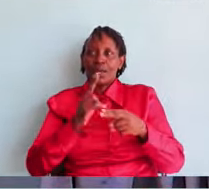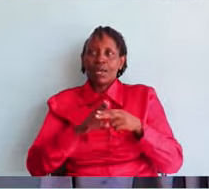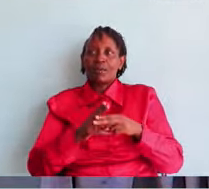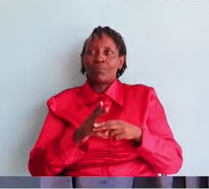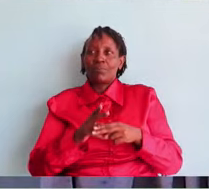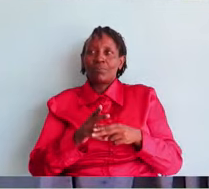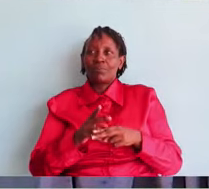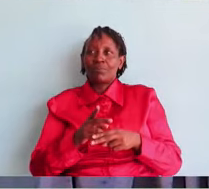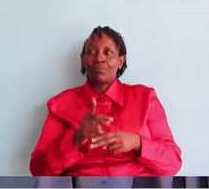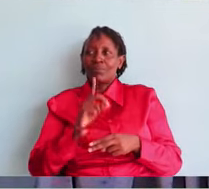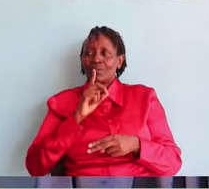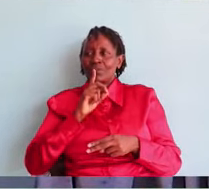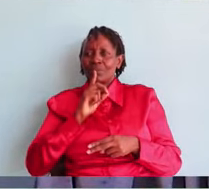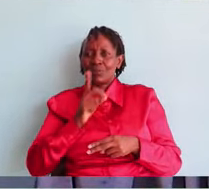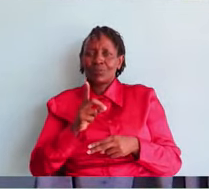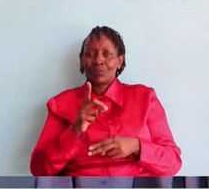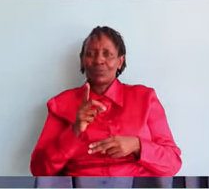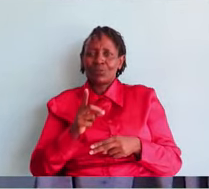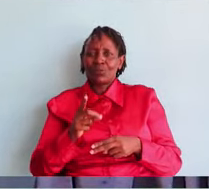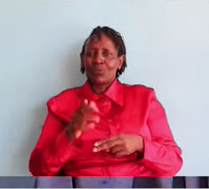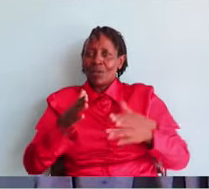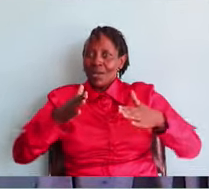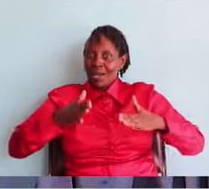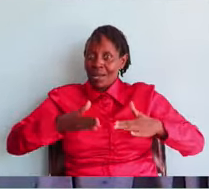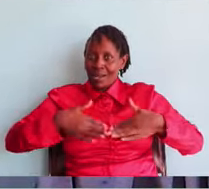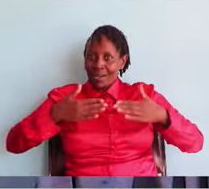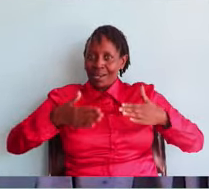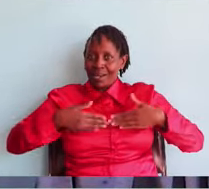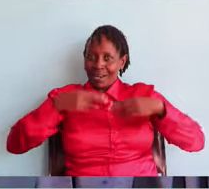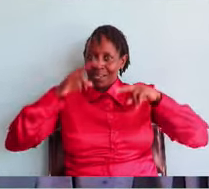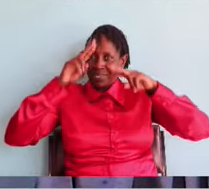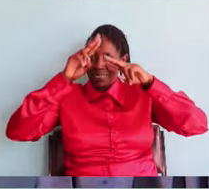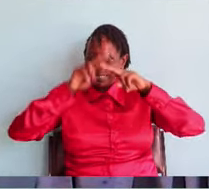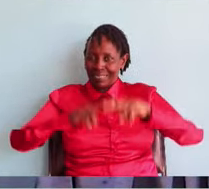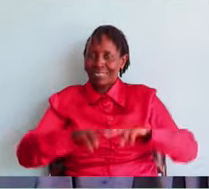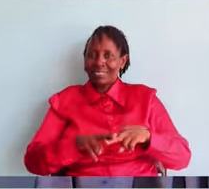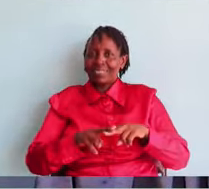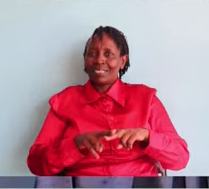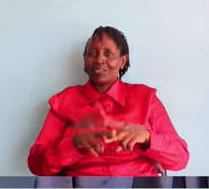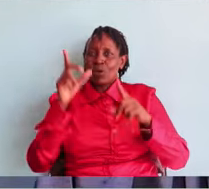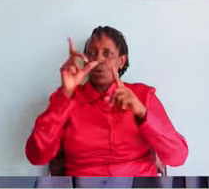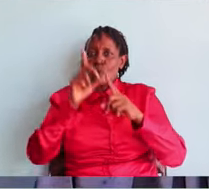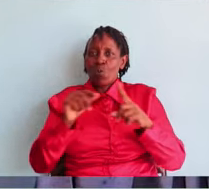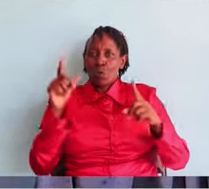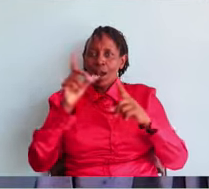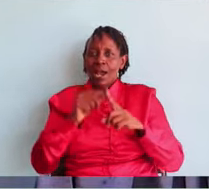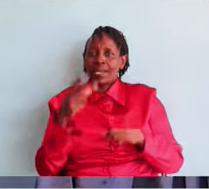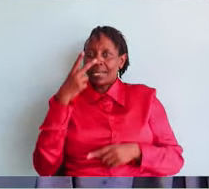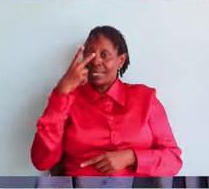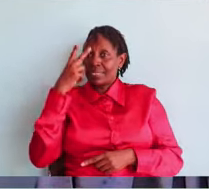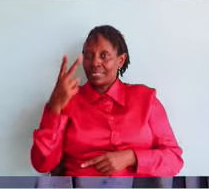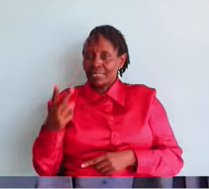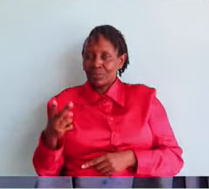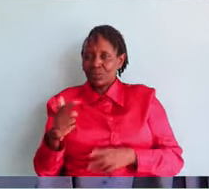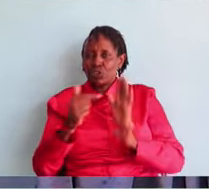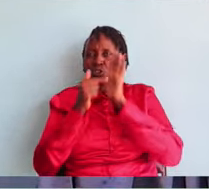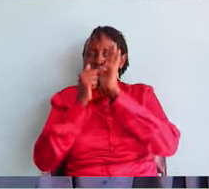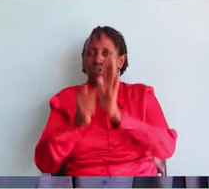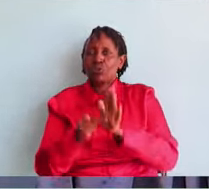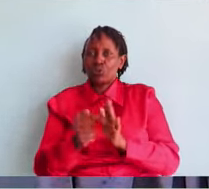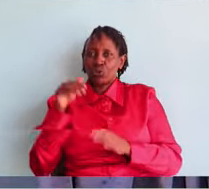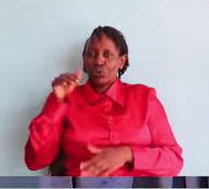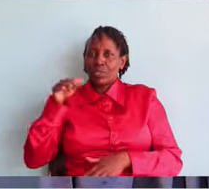so glad to know we can sit under the instructions of your word and see you reveal yourself to